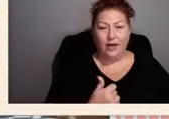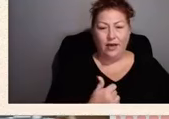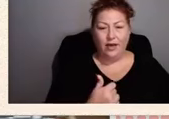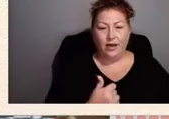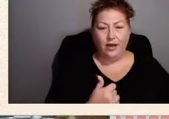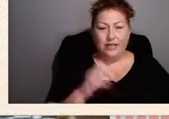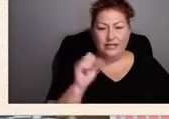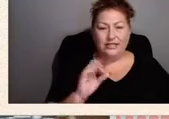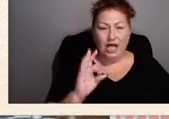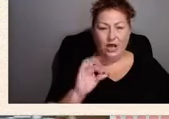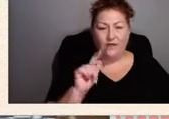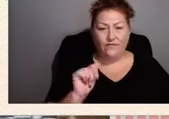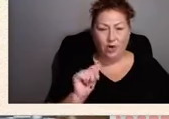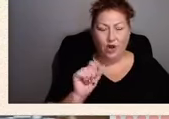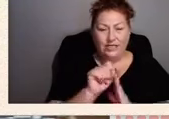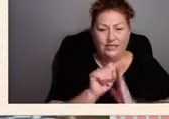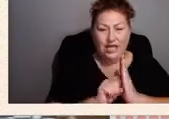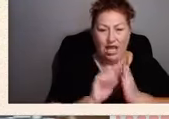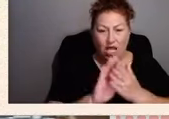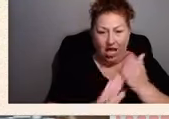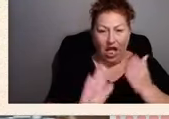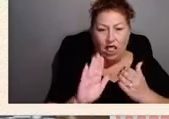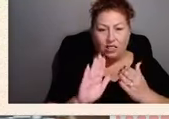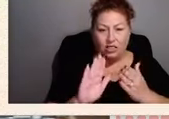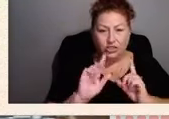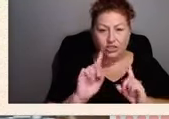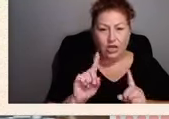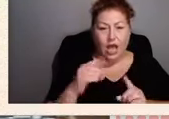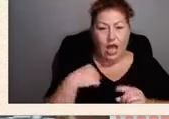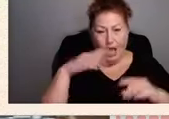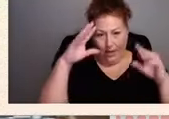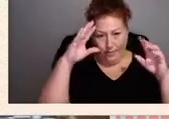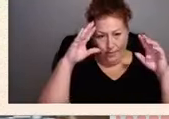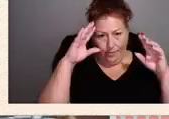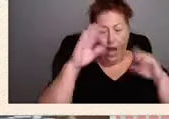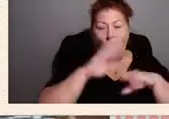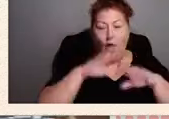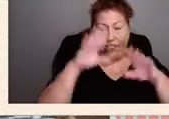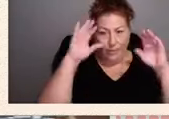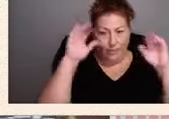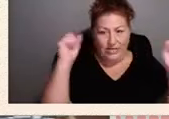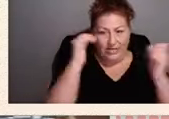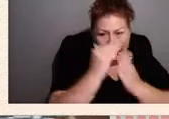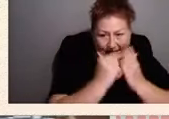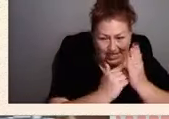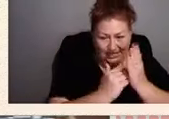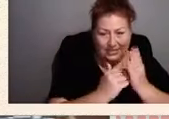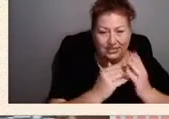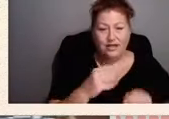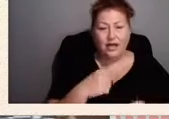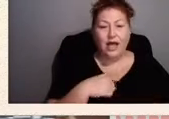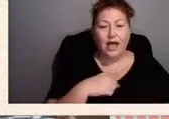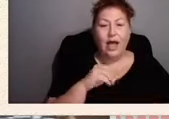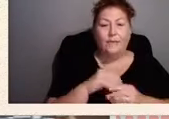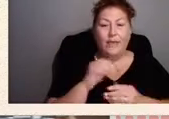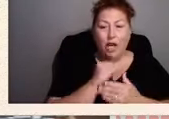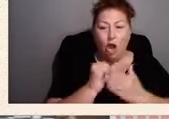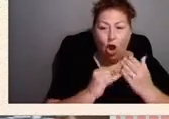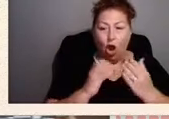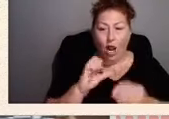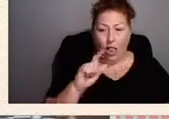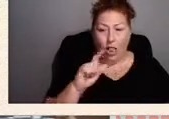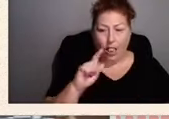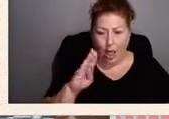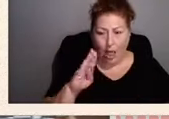State College and on President's List. I'm in art club and I designed